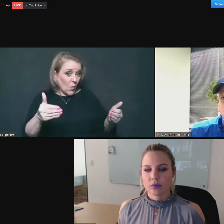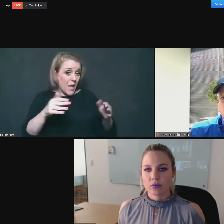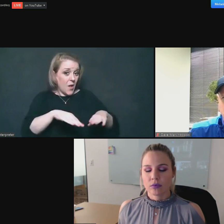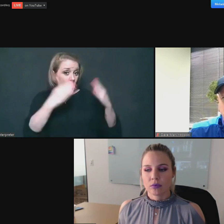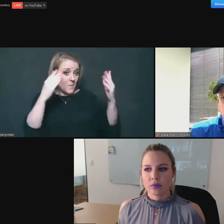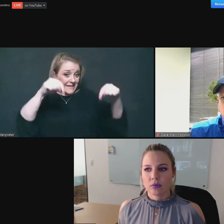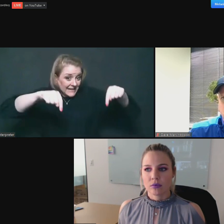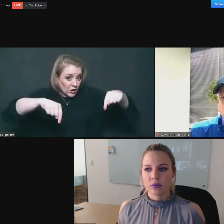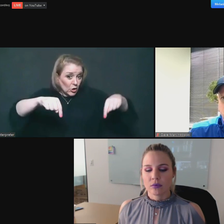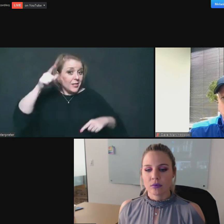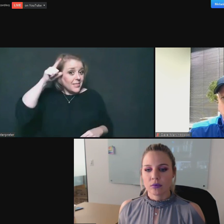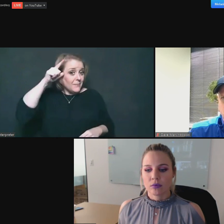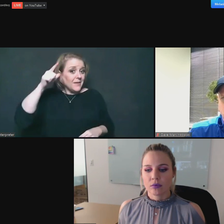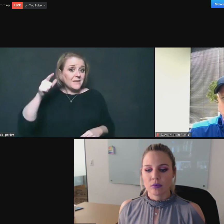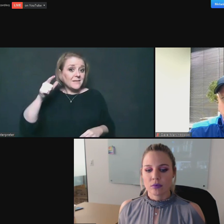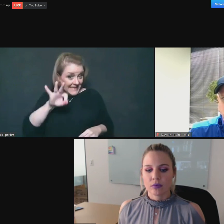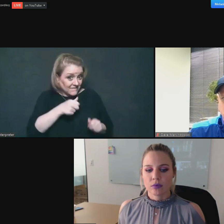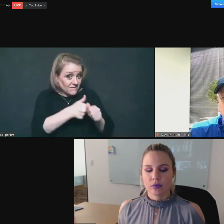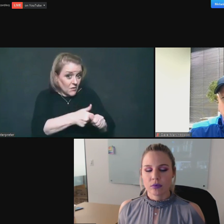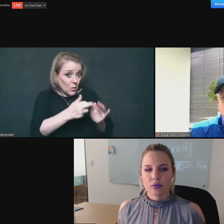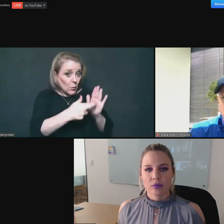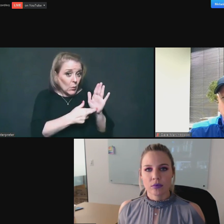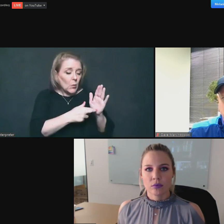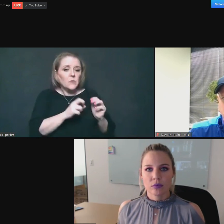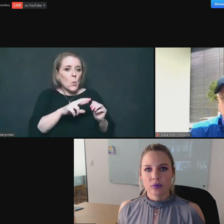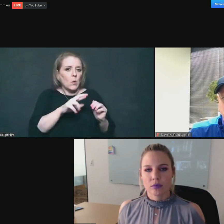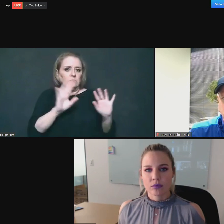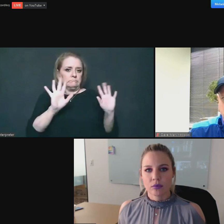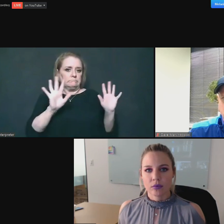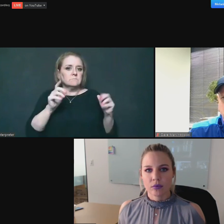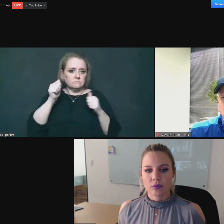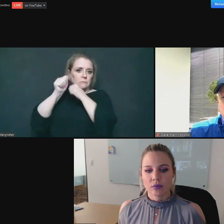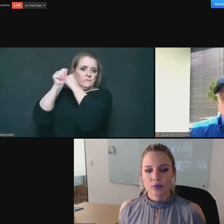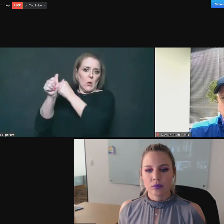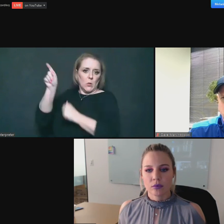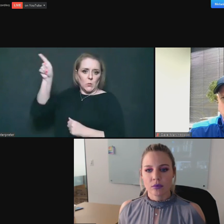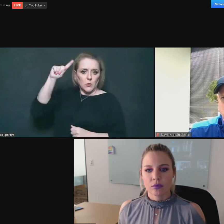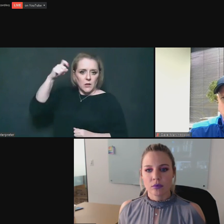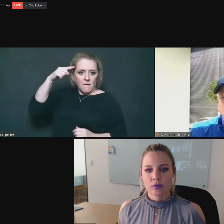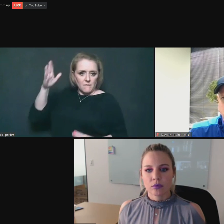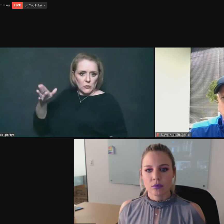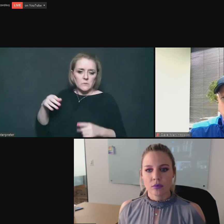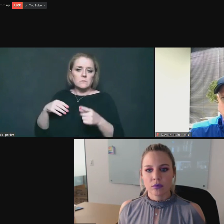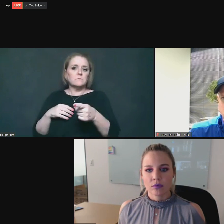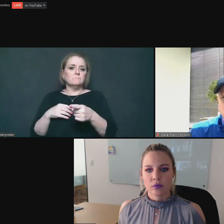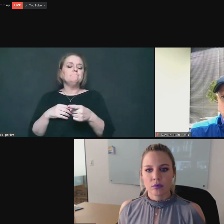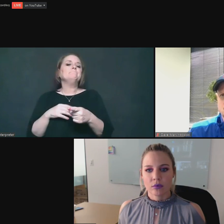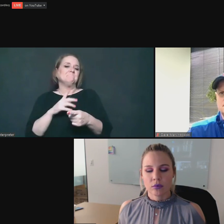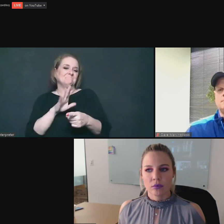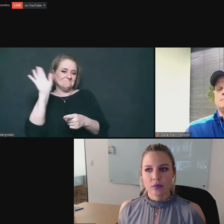are you guys just kind of, strictly listening to the governor here? Can we get some clarification on that? Sure, Melanie.